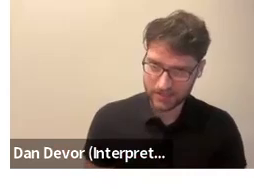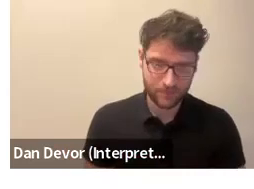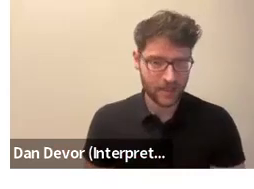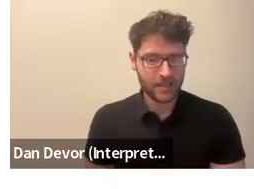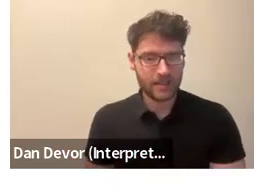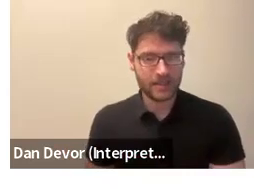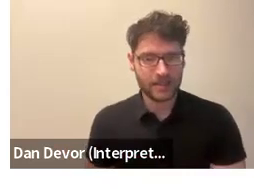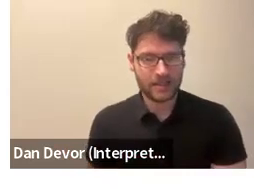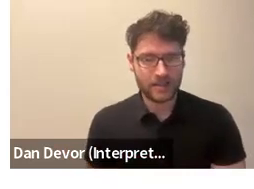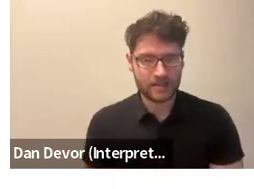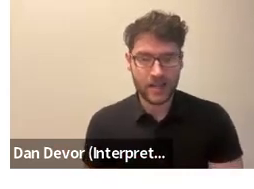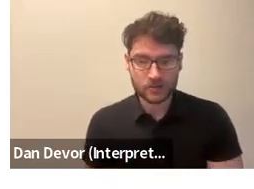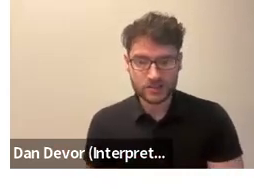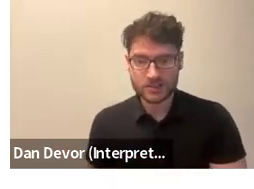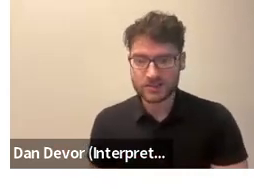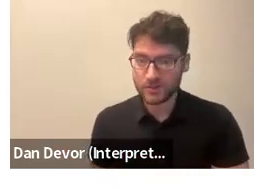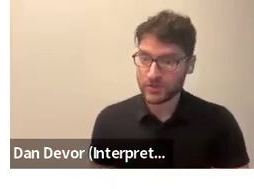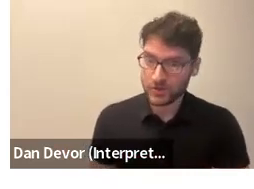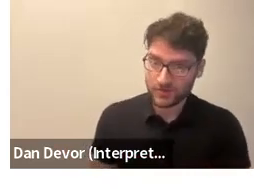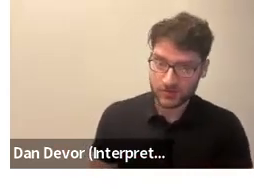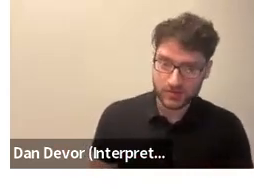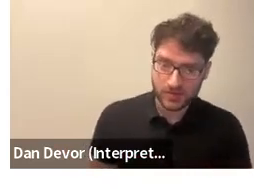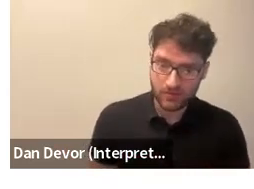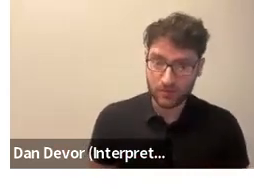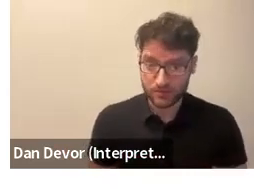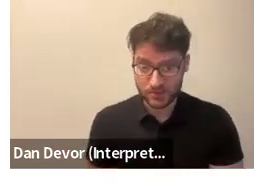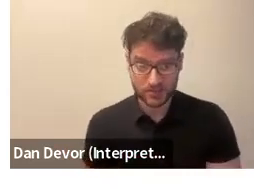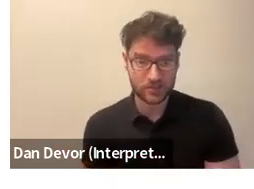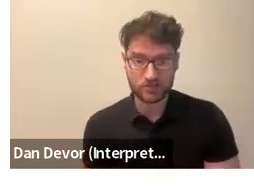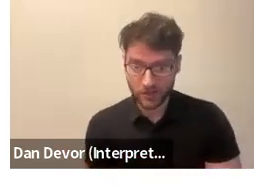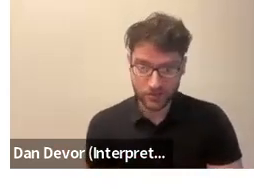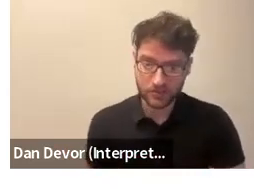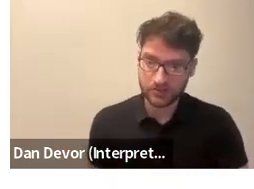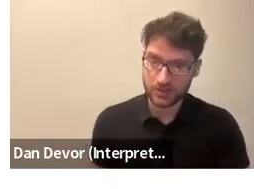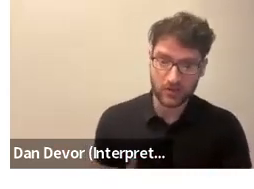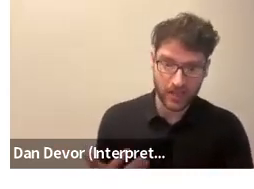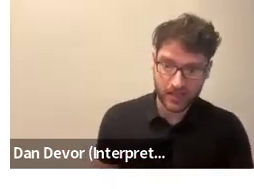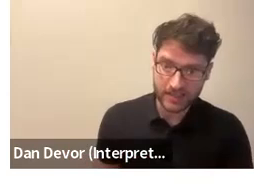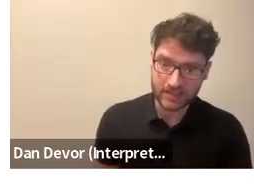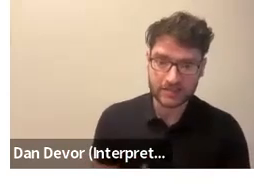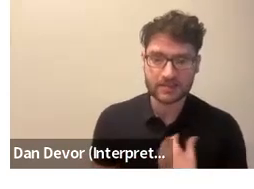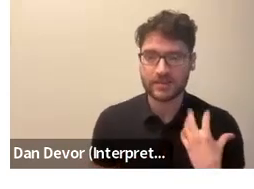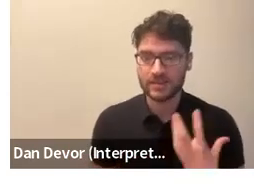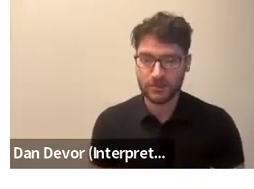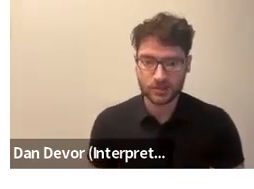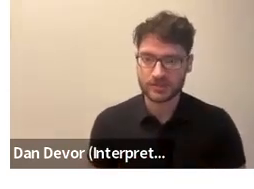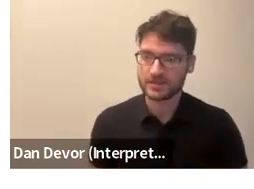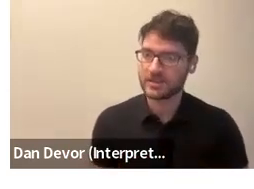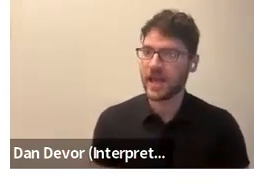So it checks that box. Language must be used for several purposes: to interact with each other, to communicate ideas,